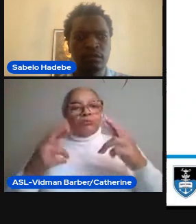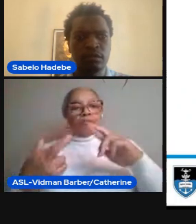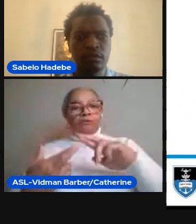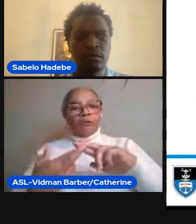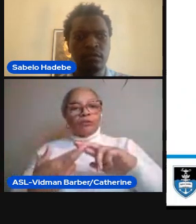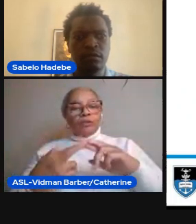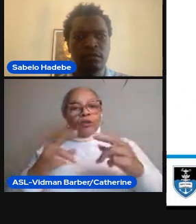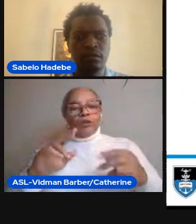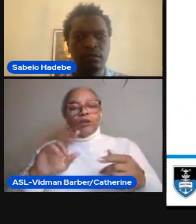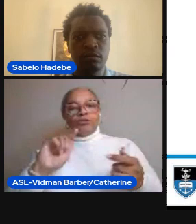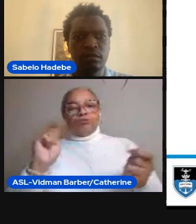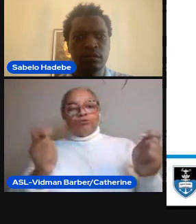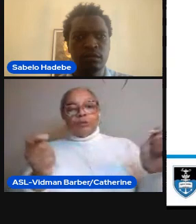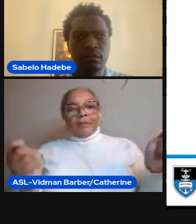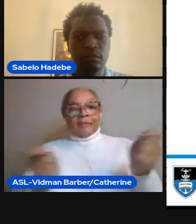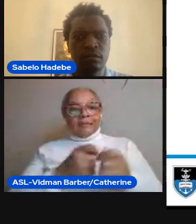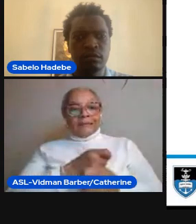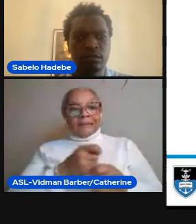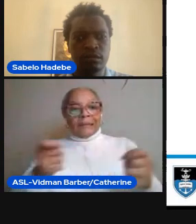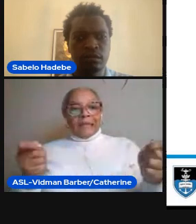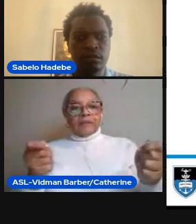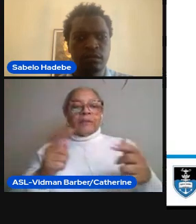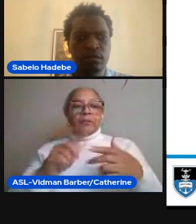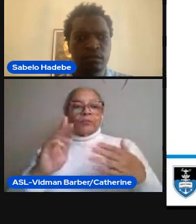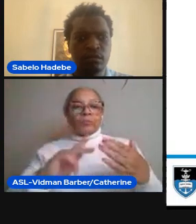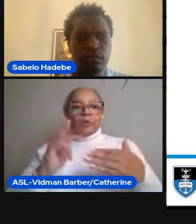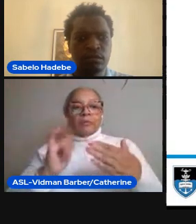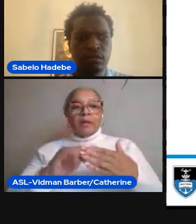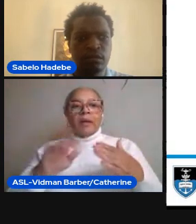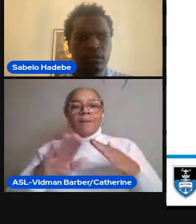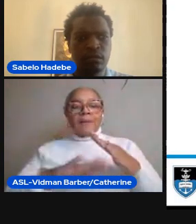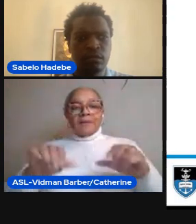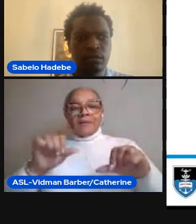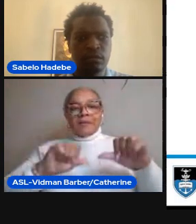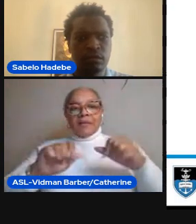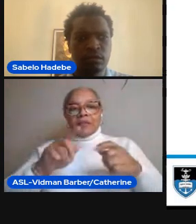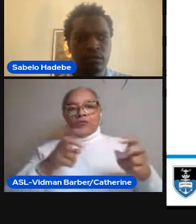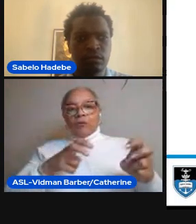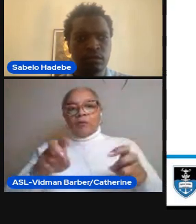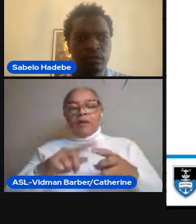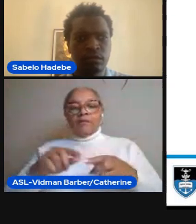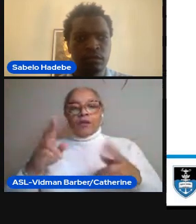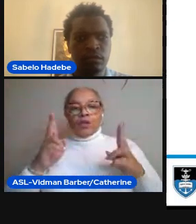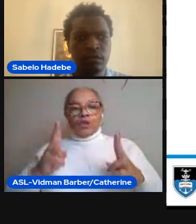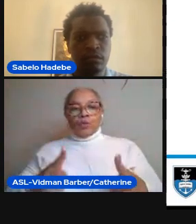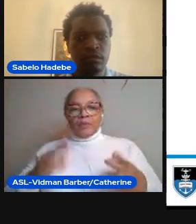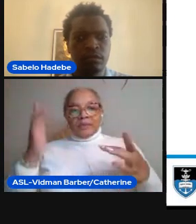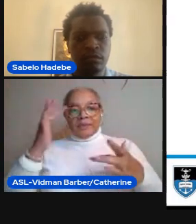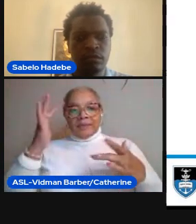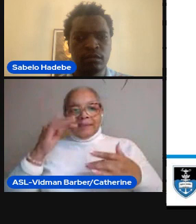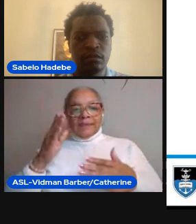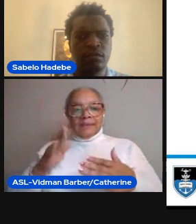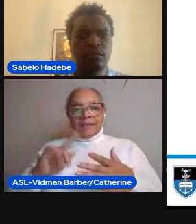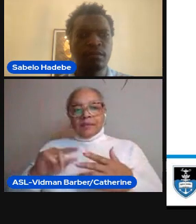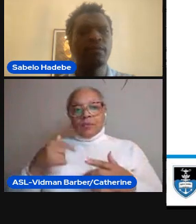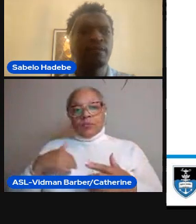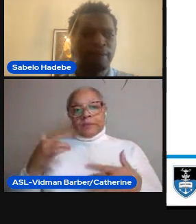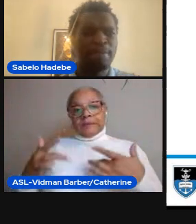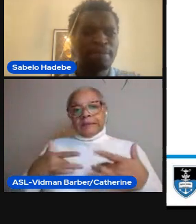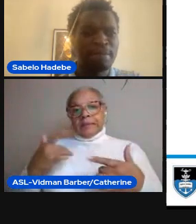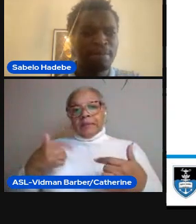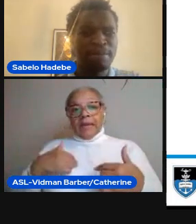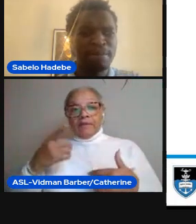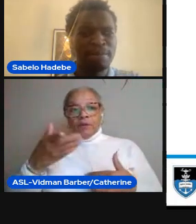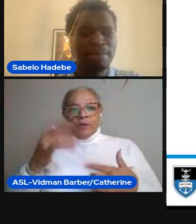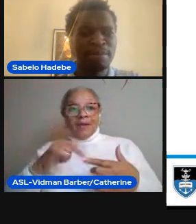translational program that combines basic science and translation at the human disease site. So we're excited to have you here. Thank you for accepting